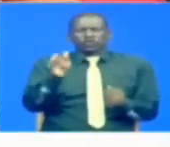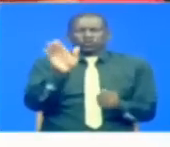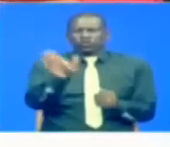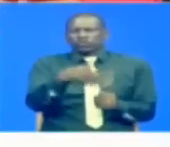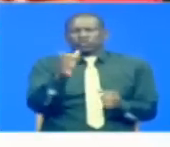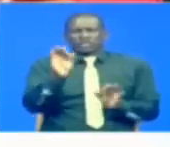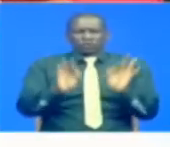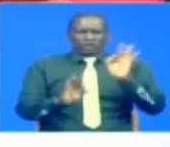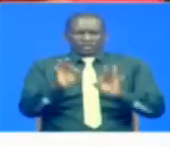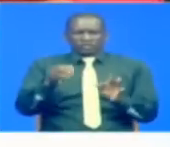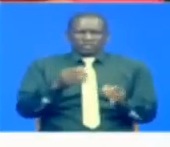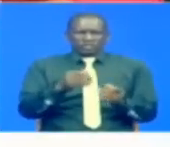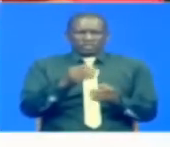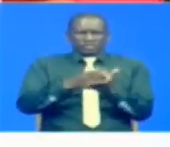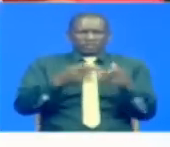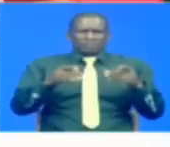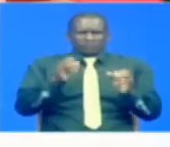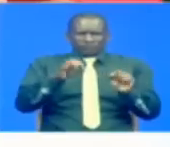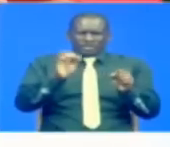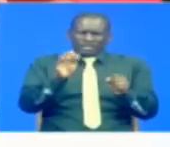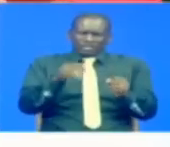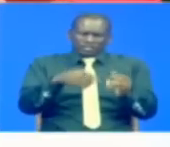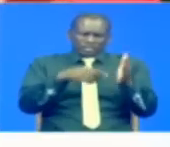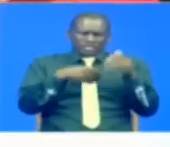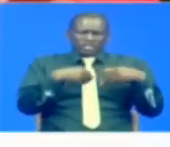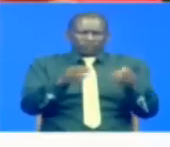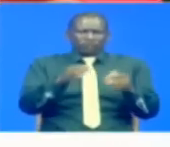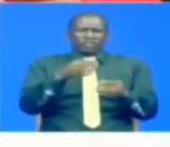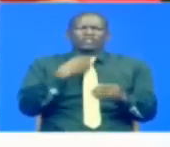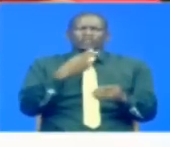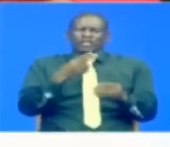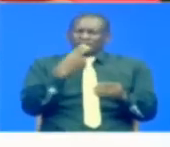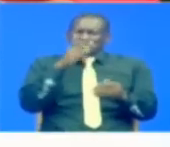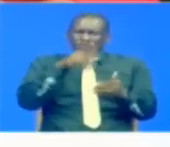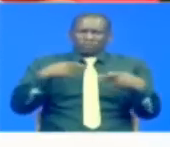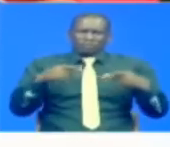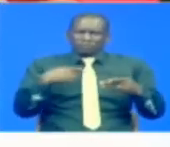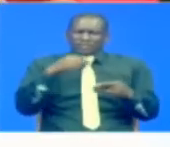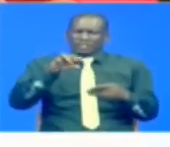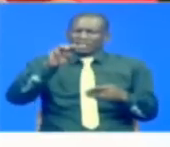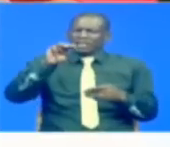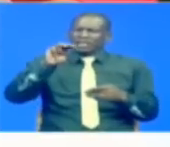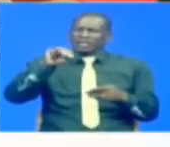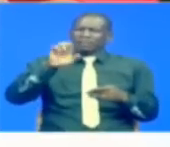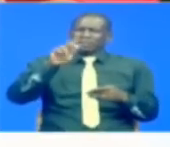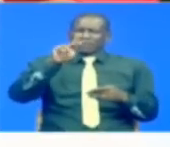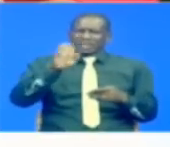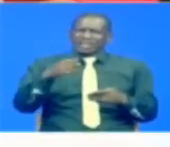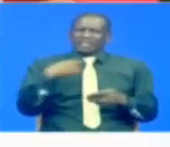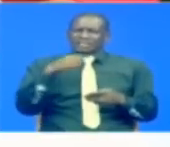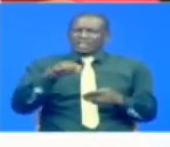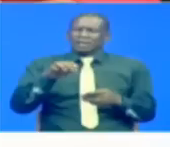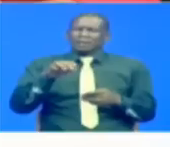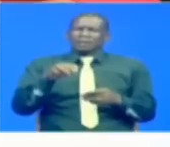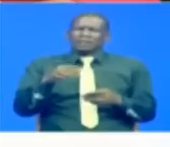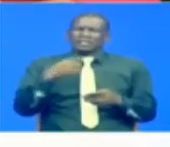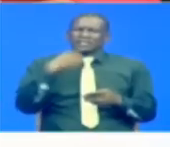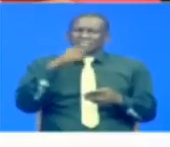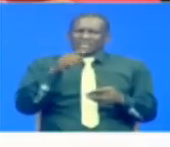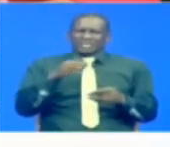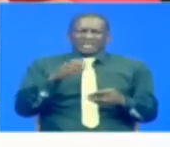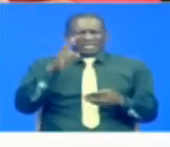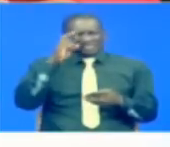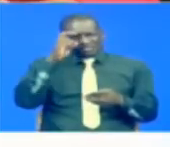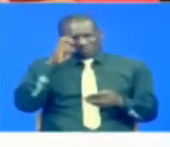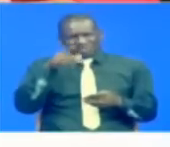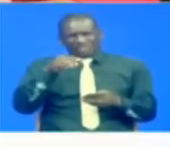have some, I think we can, if we can play it first. Before we play it, let me see what people are saying. Mike Adaka Mbarikiwa, you say, I guess Atwoli